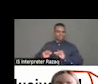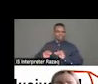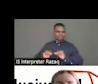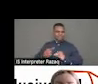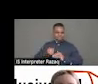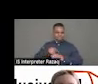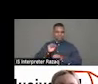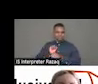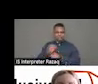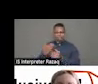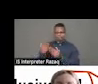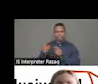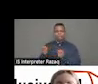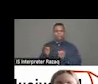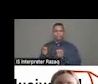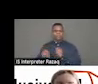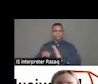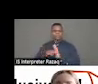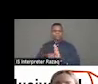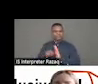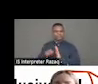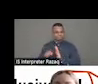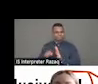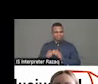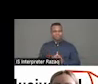one project, Inclusive for All,